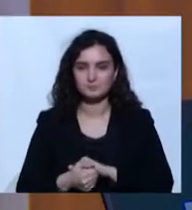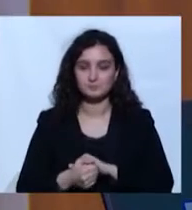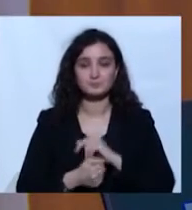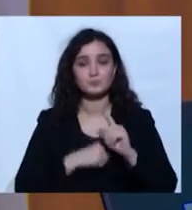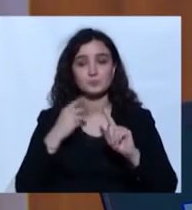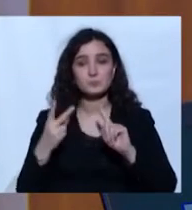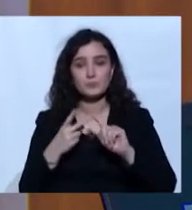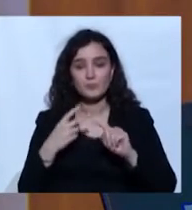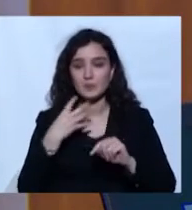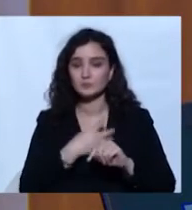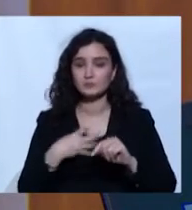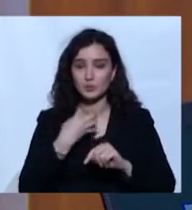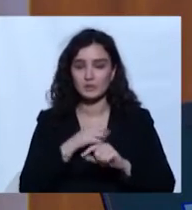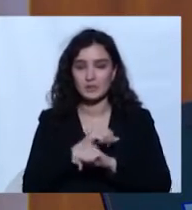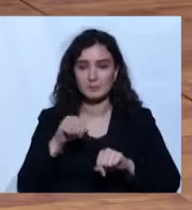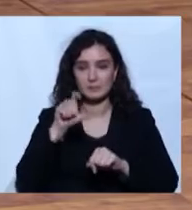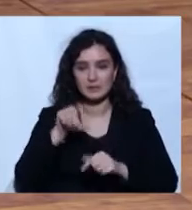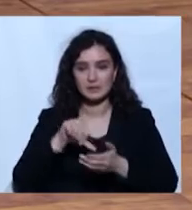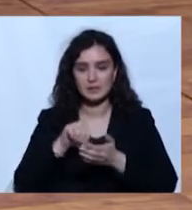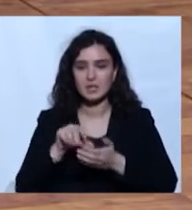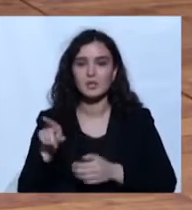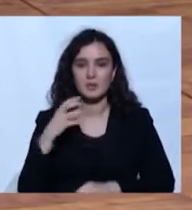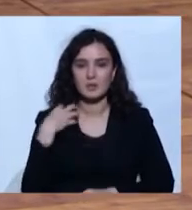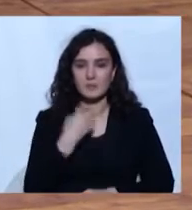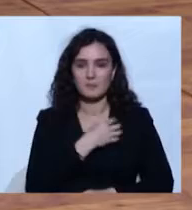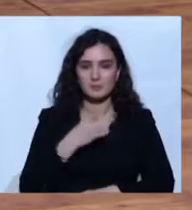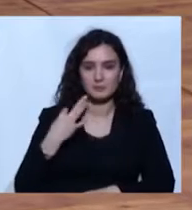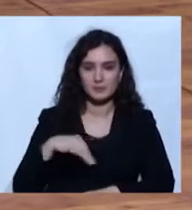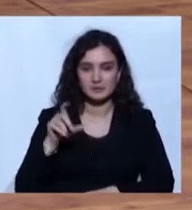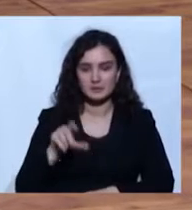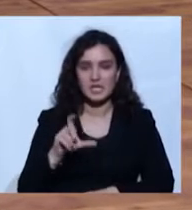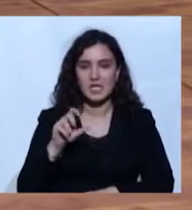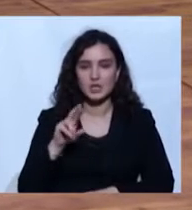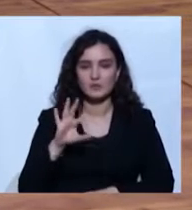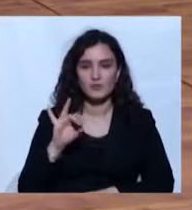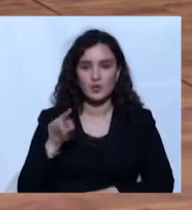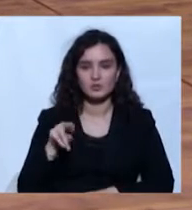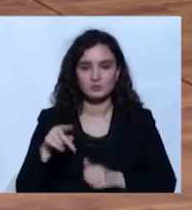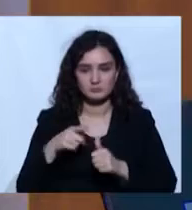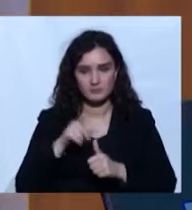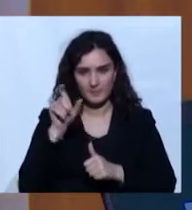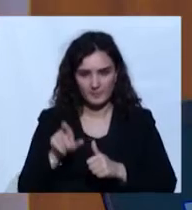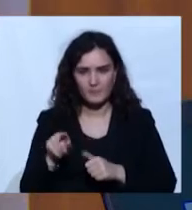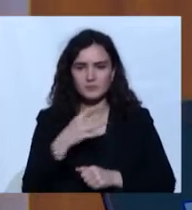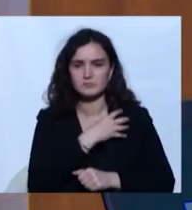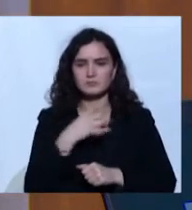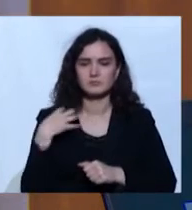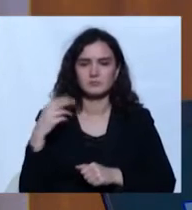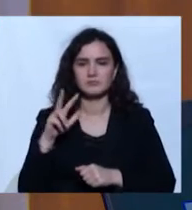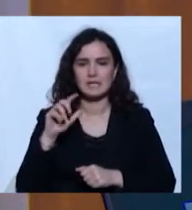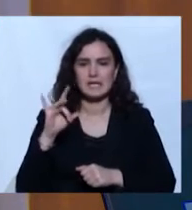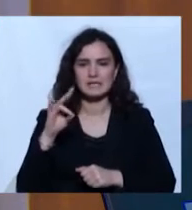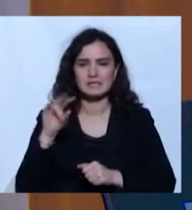Our second main character is the prince, and his name is Edward. He is, of course, King